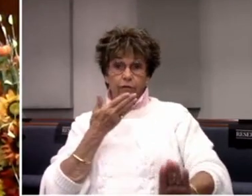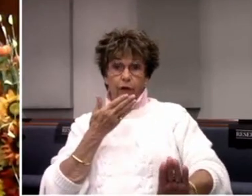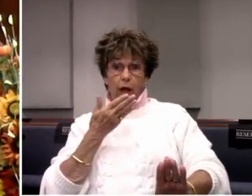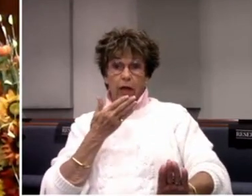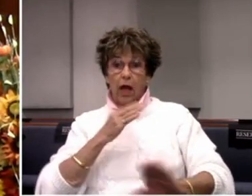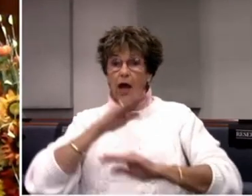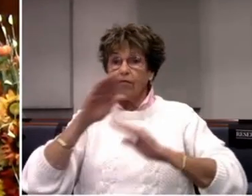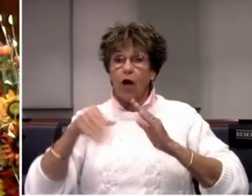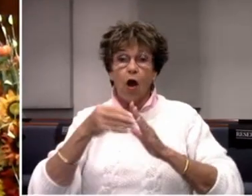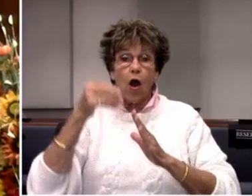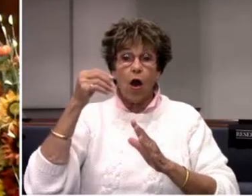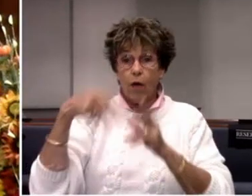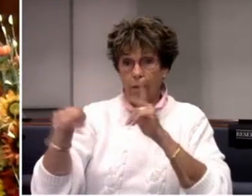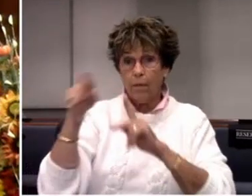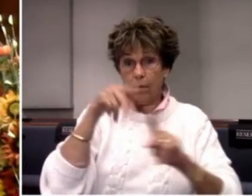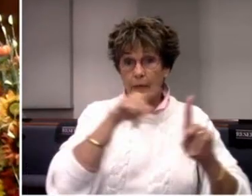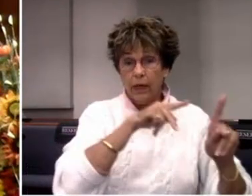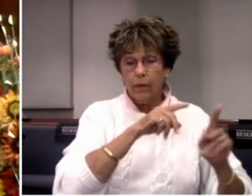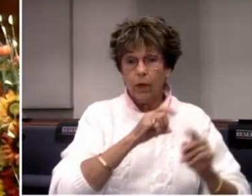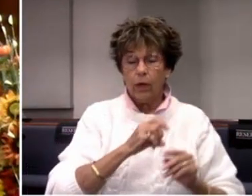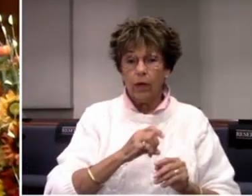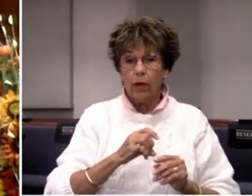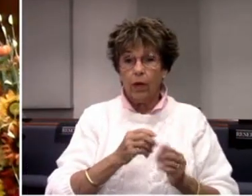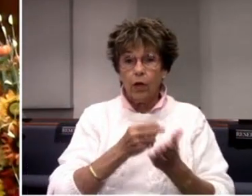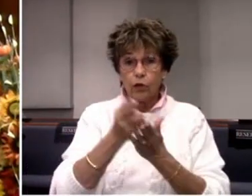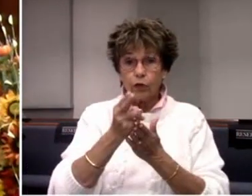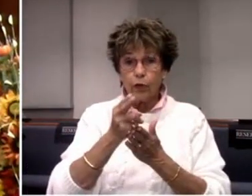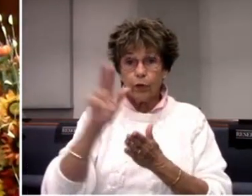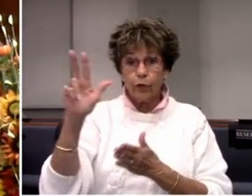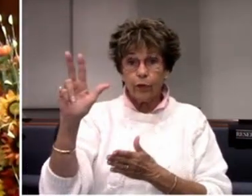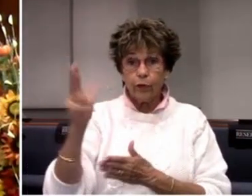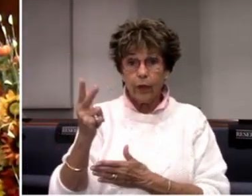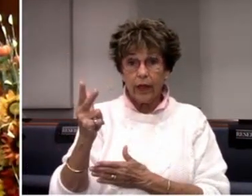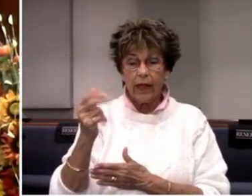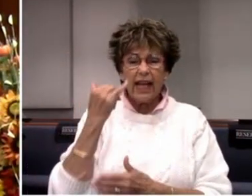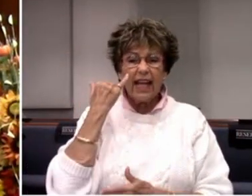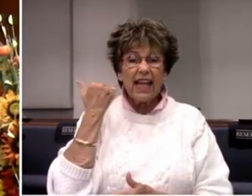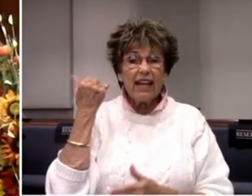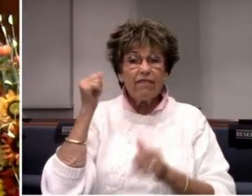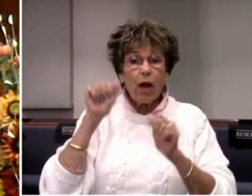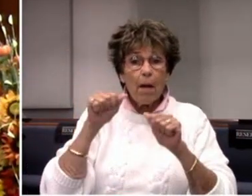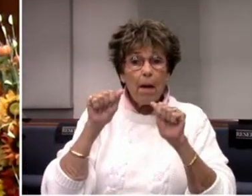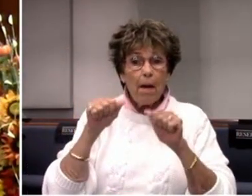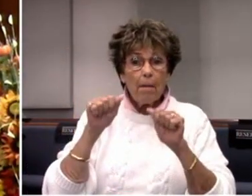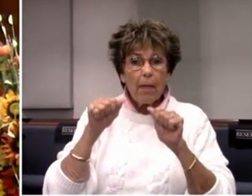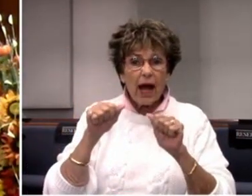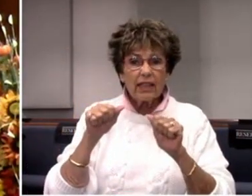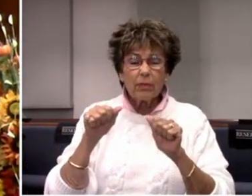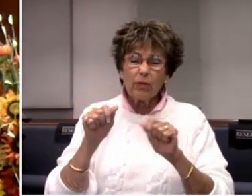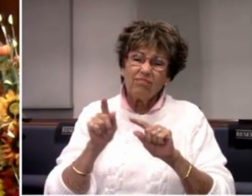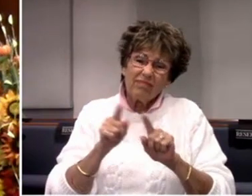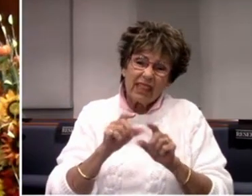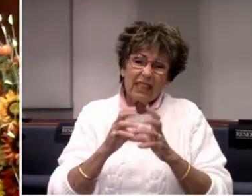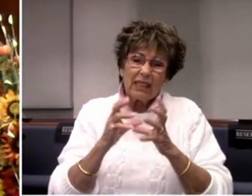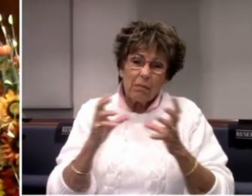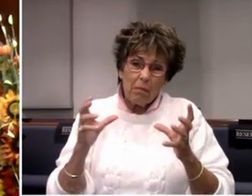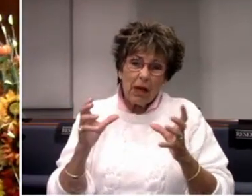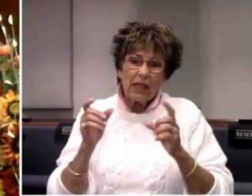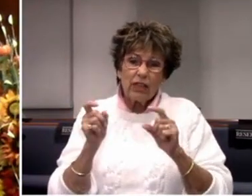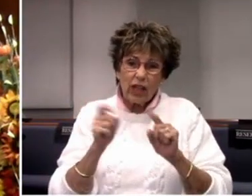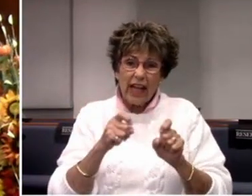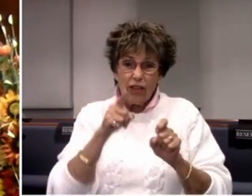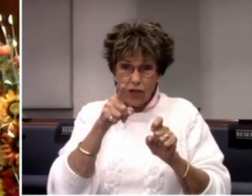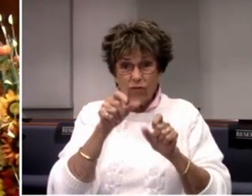Truth number three, if it be possible, as much as lieth in